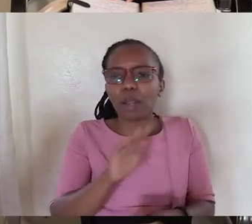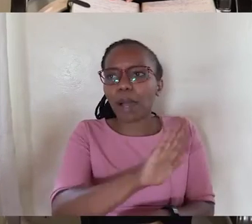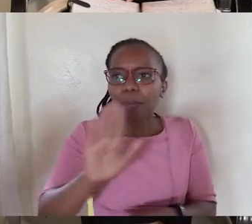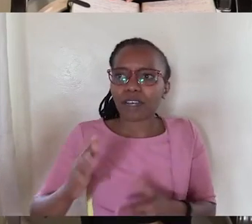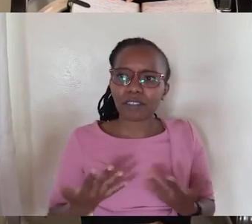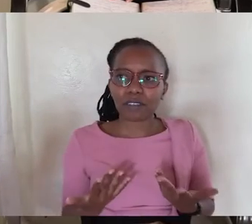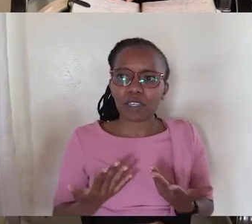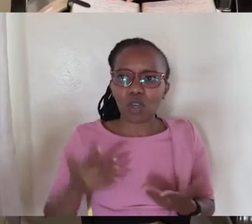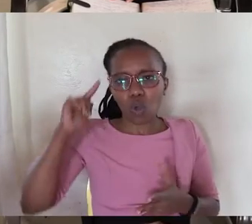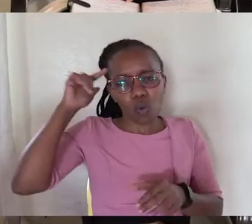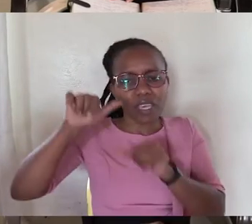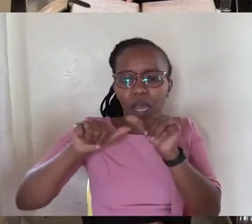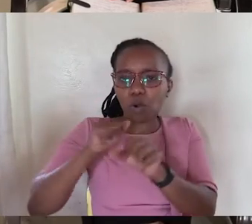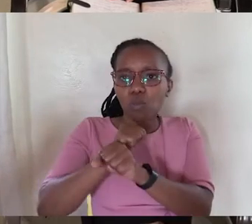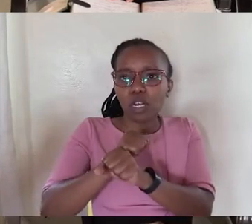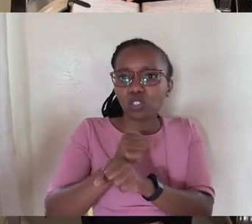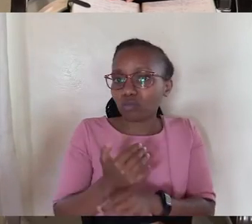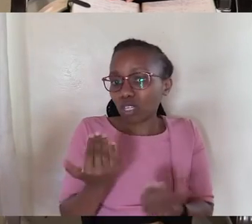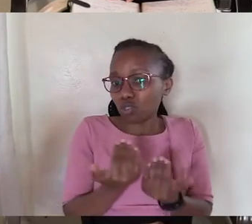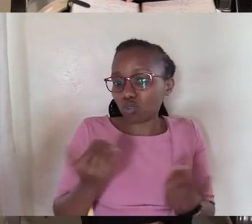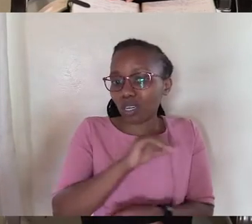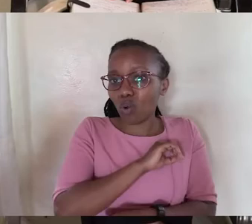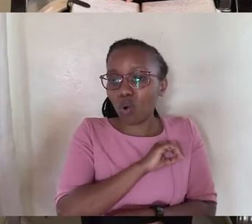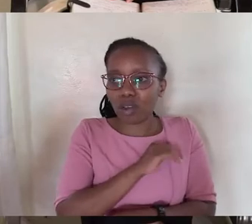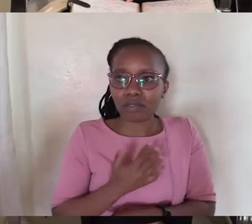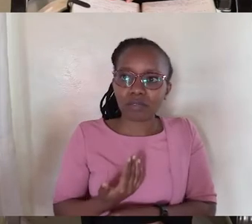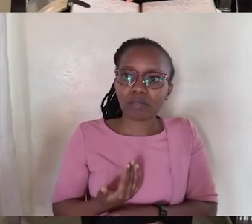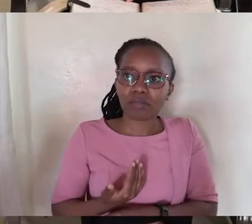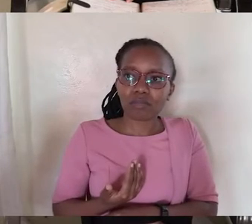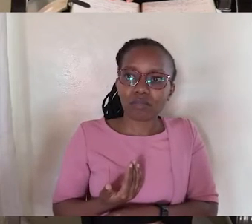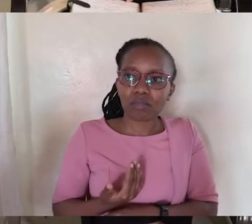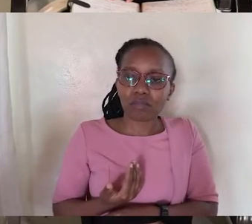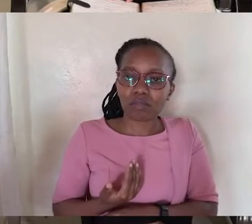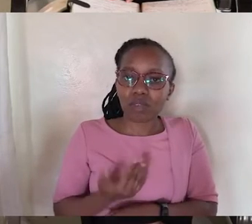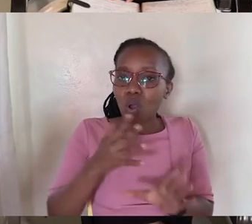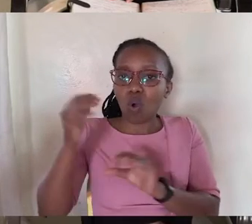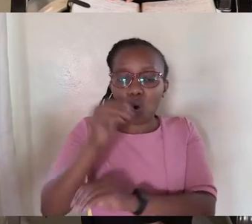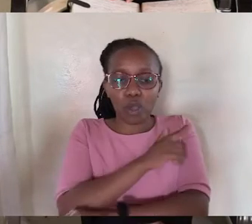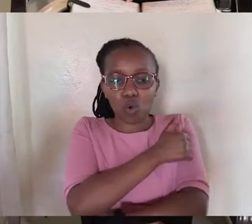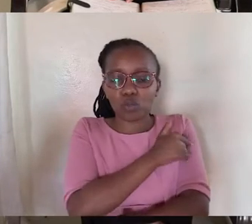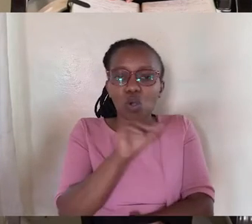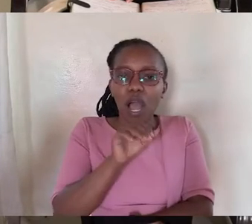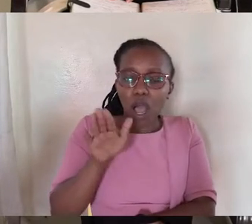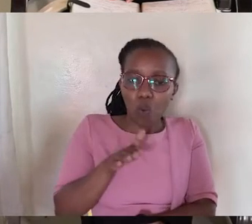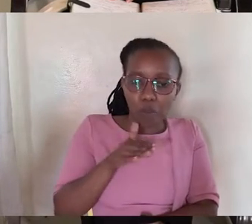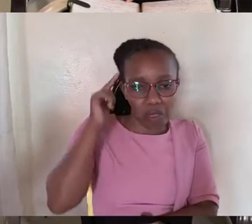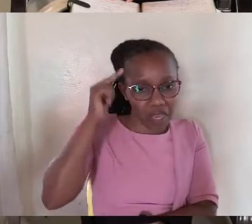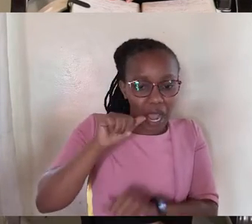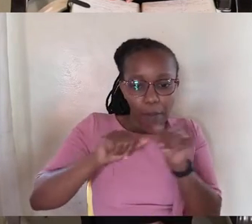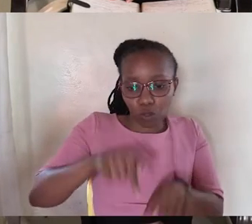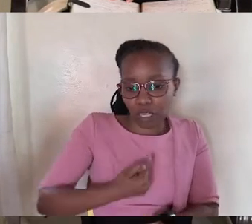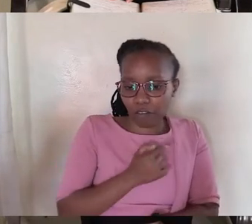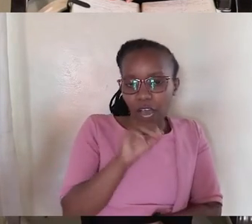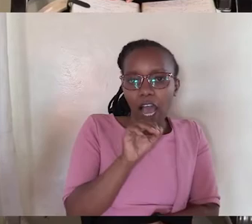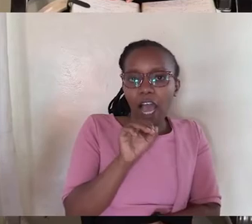You're thinking about protection of your family. You're thinking about protection for your children. You're not thinking about even going to hospital. Women don't think about themselves first. They think